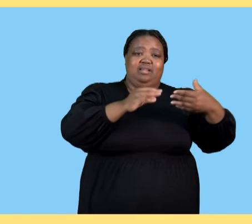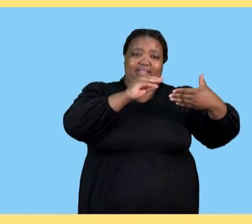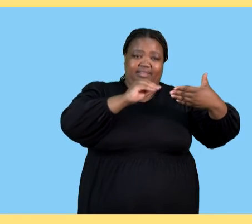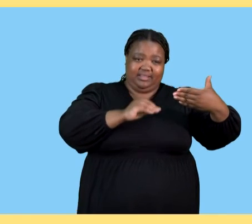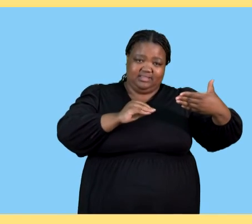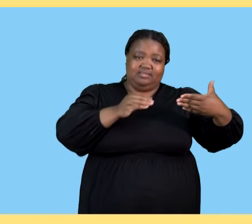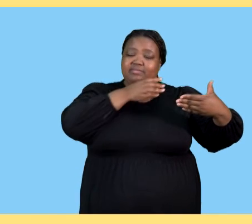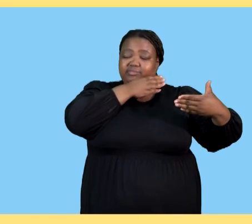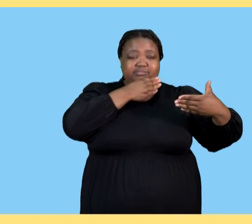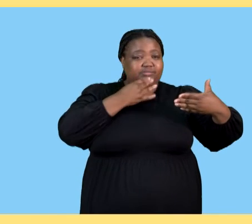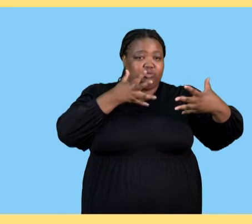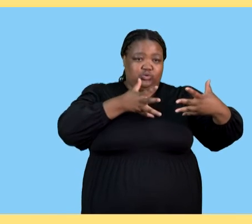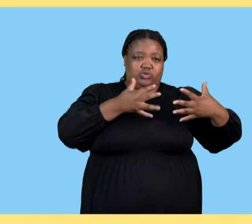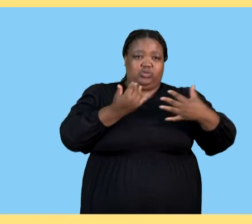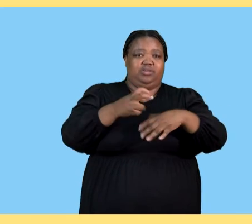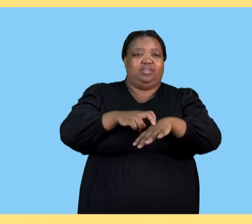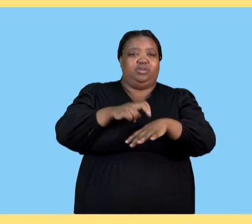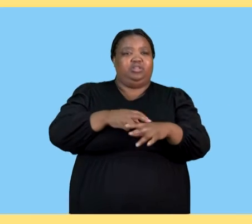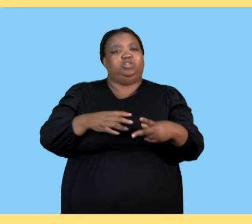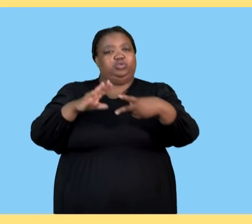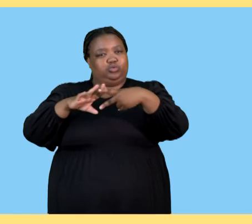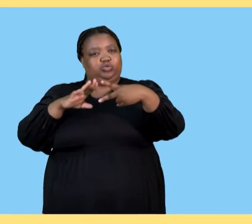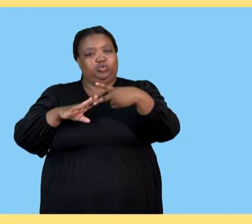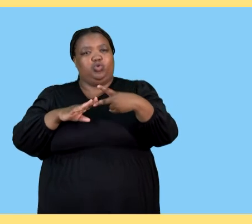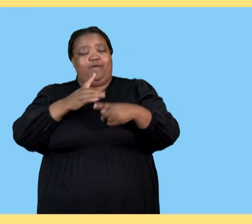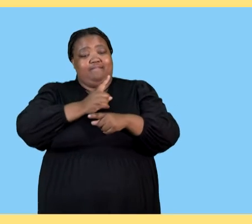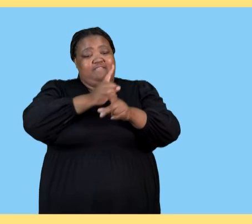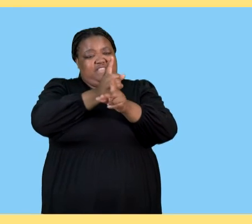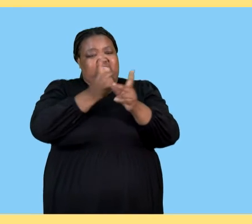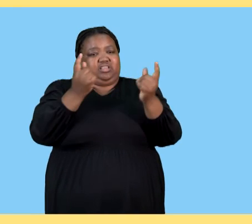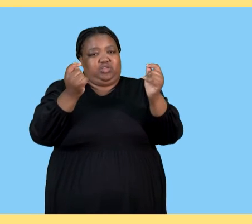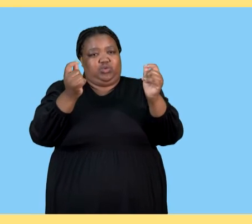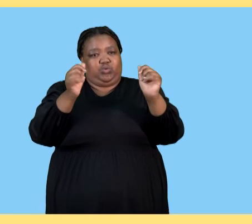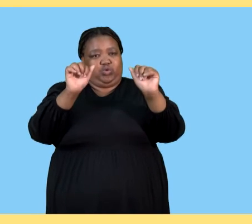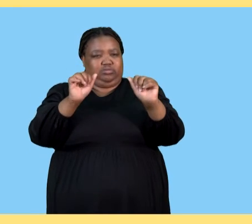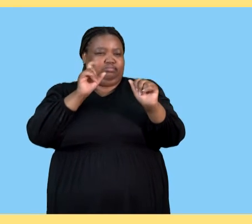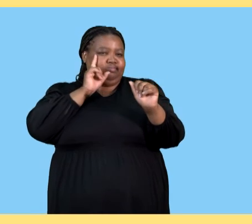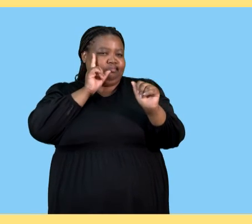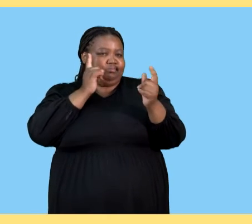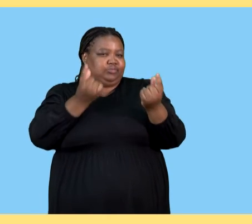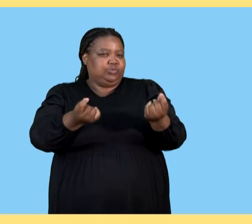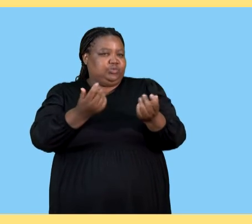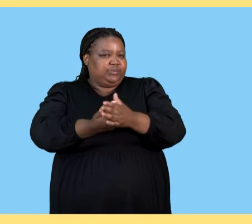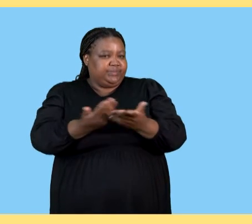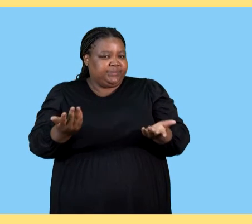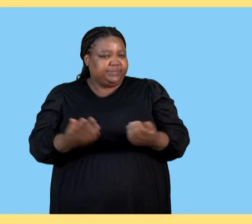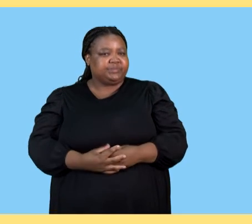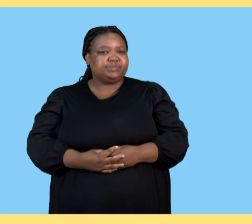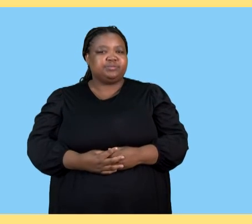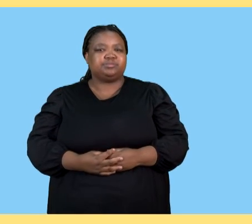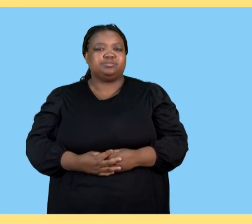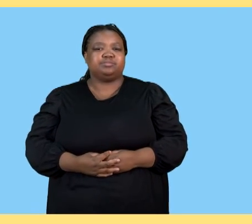we are required to list two fixed costs. Two fixed costs. Let's see if we can do